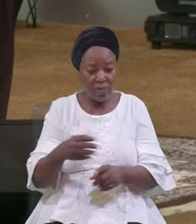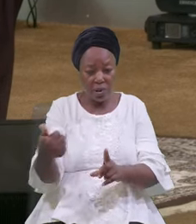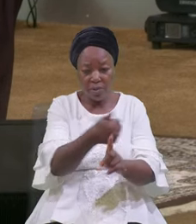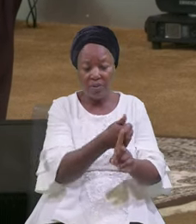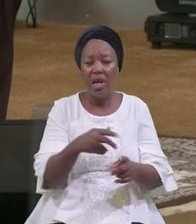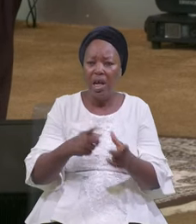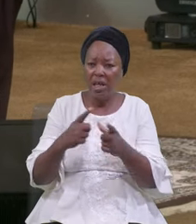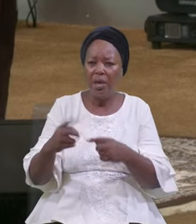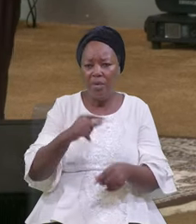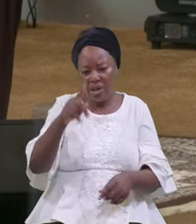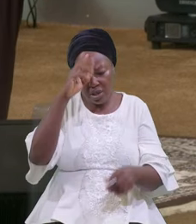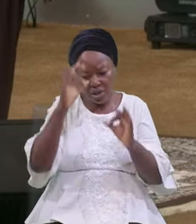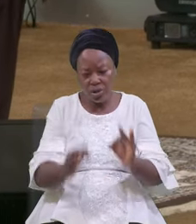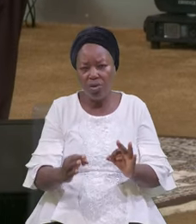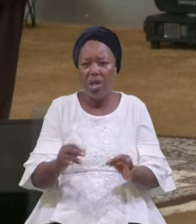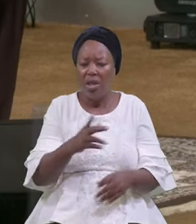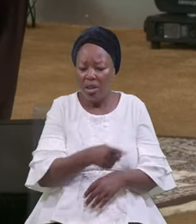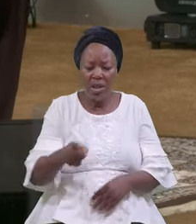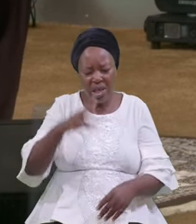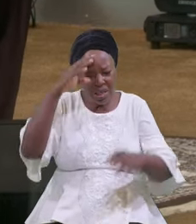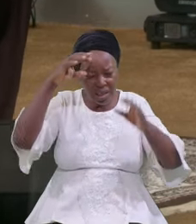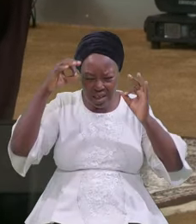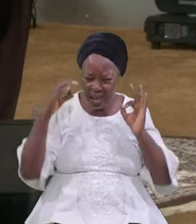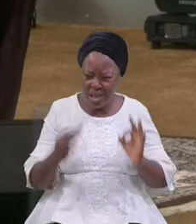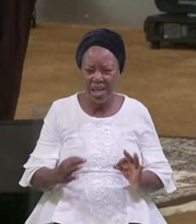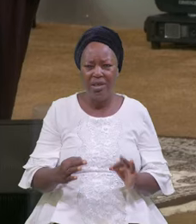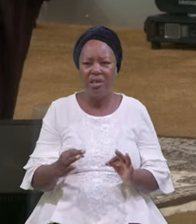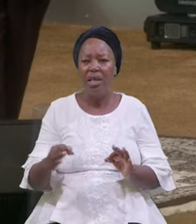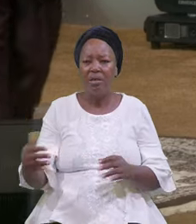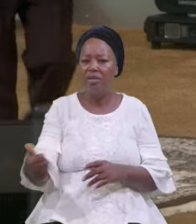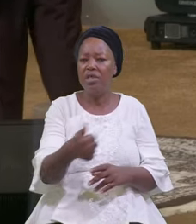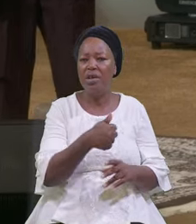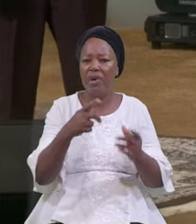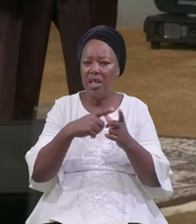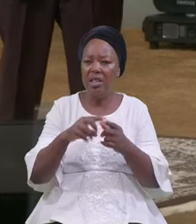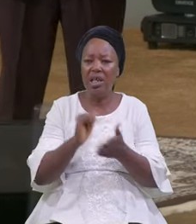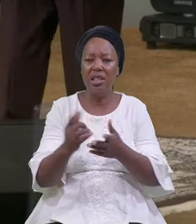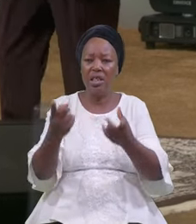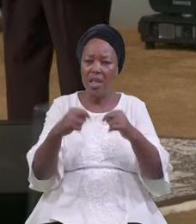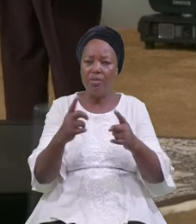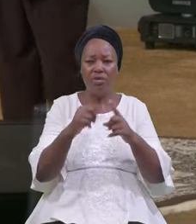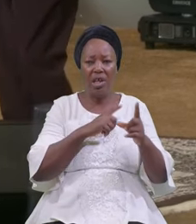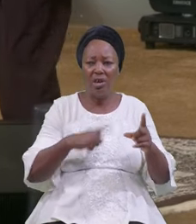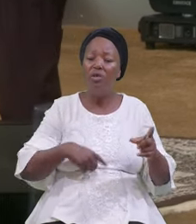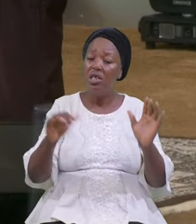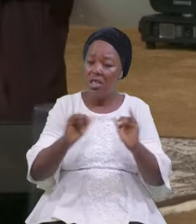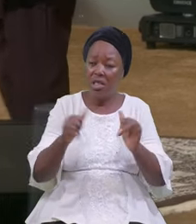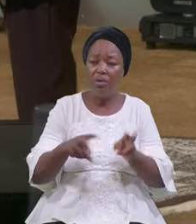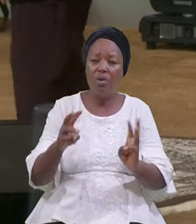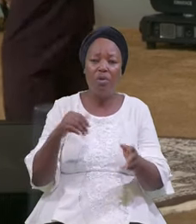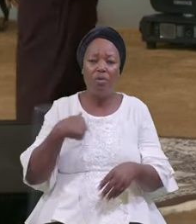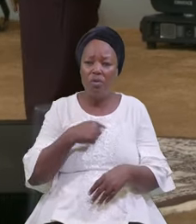by decision, a decisive act that they came to the Lord. In the same way, we've taken